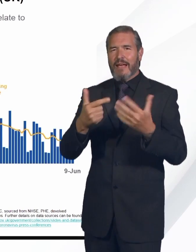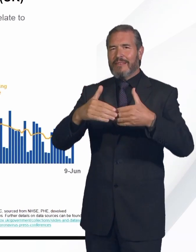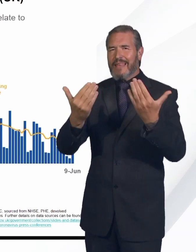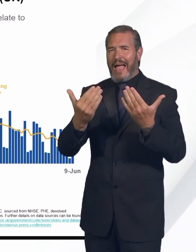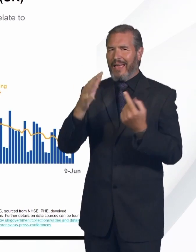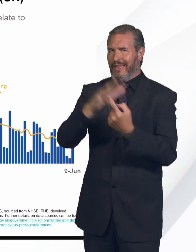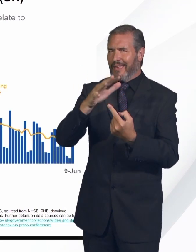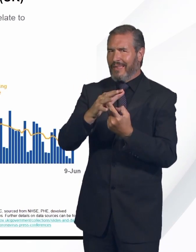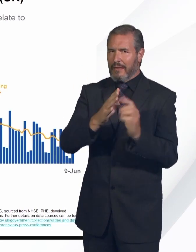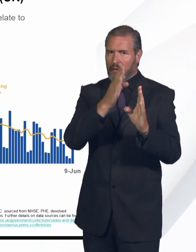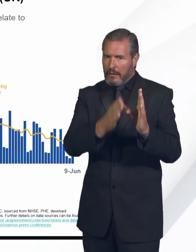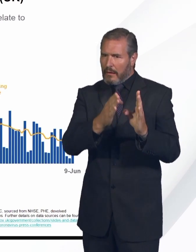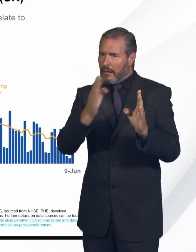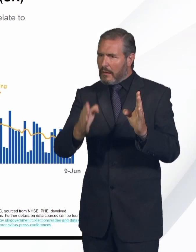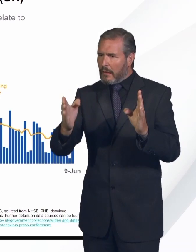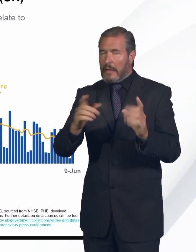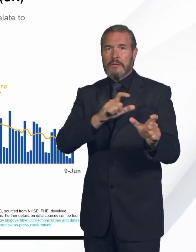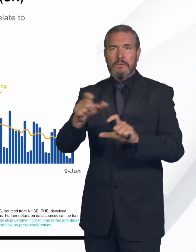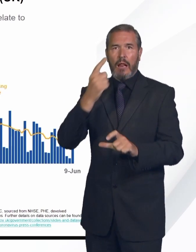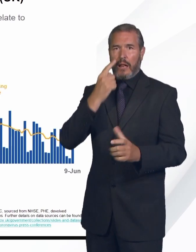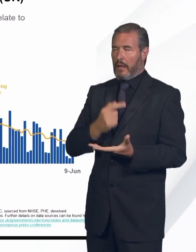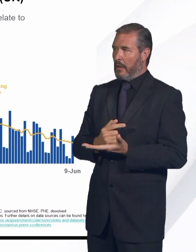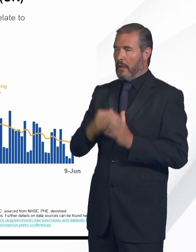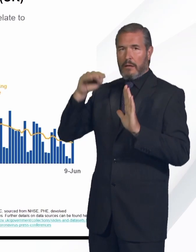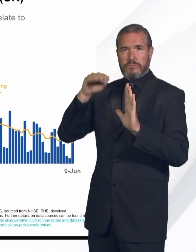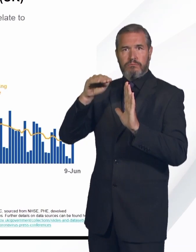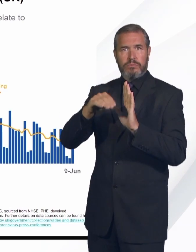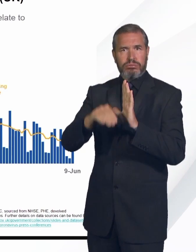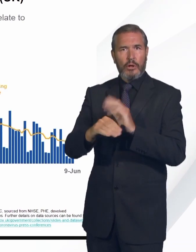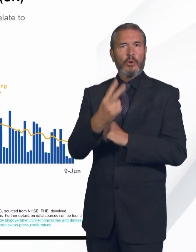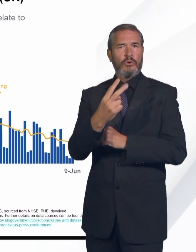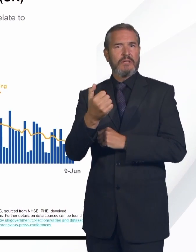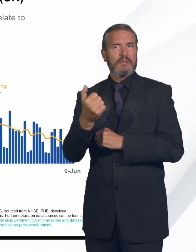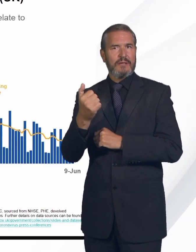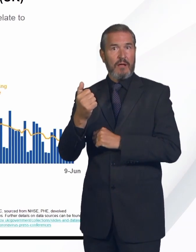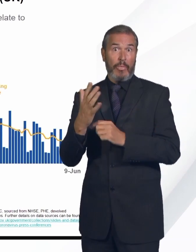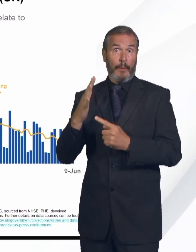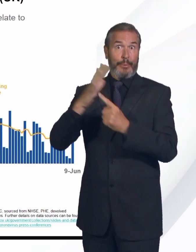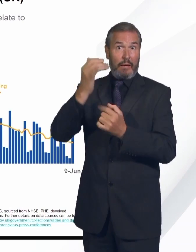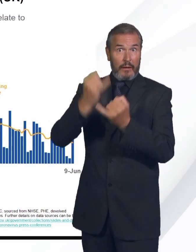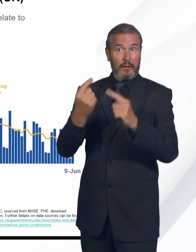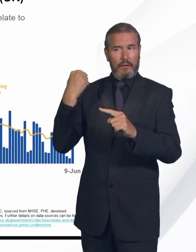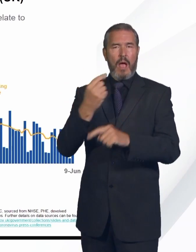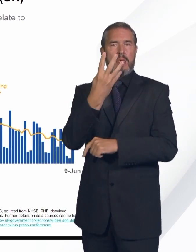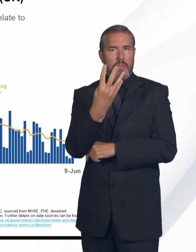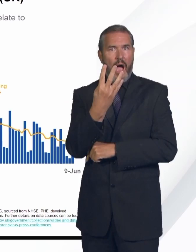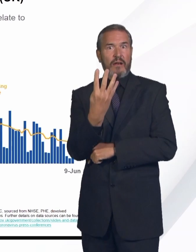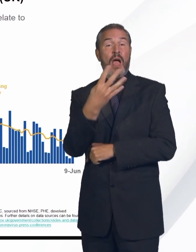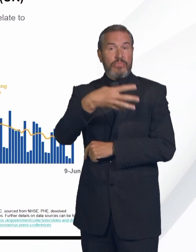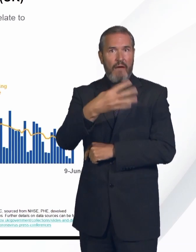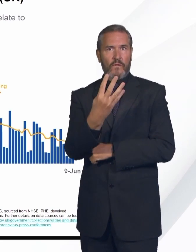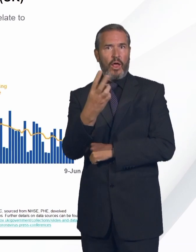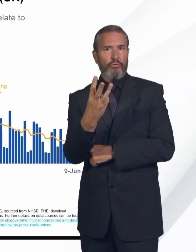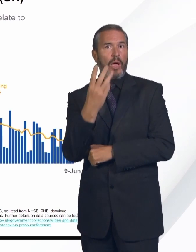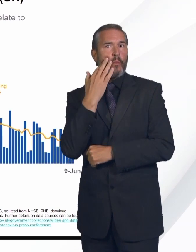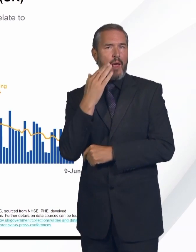average, the daily number of deaths currently stands at 216, down from a peak of 943 on